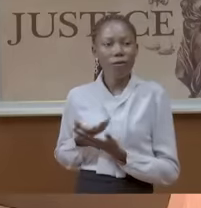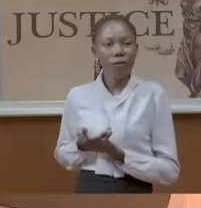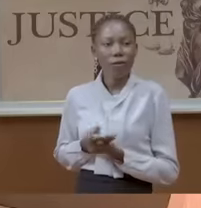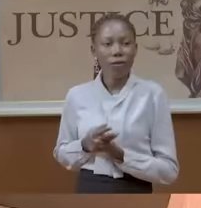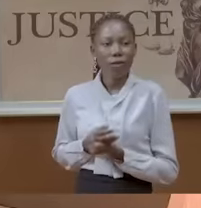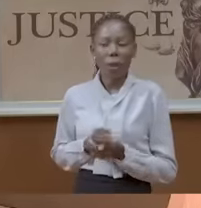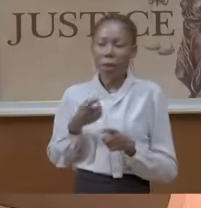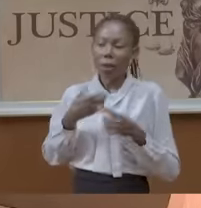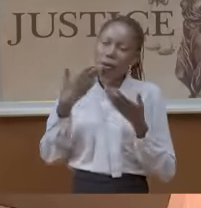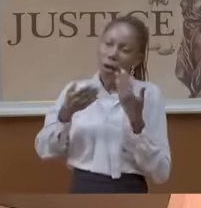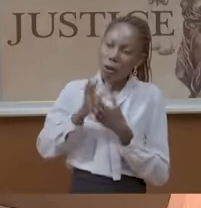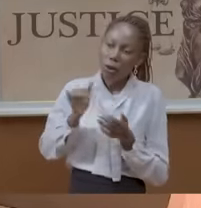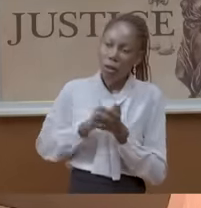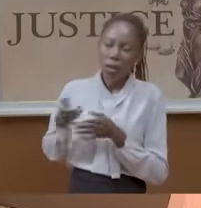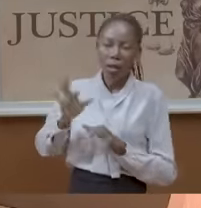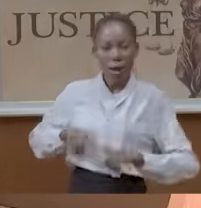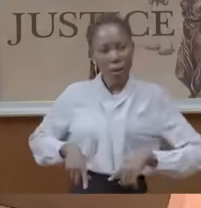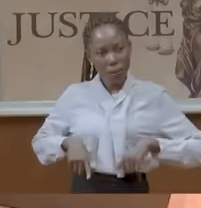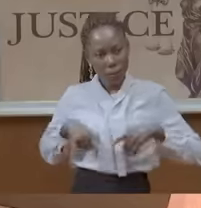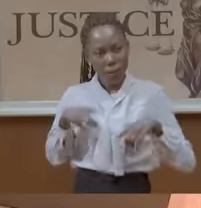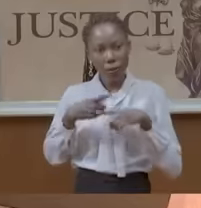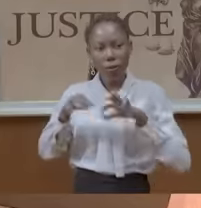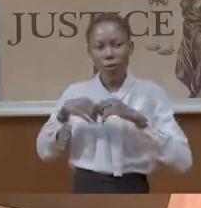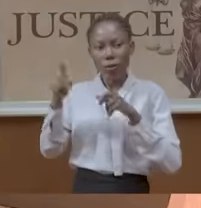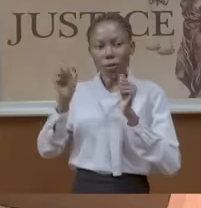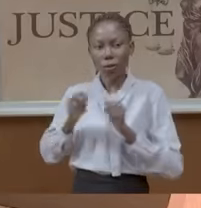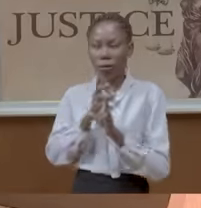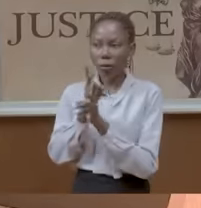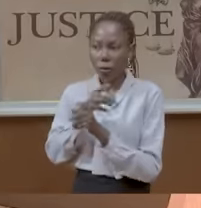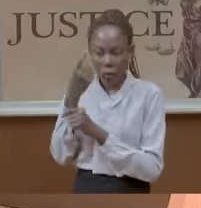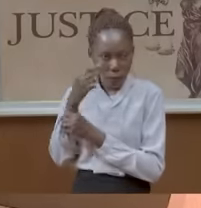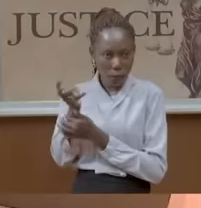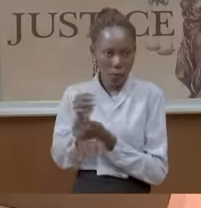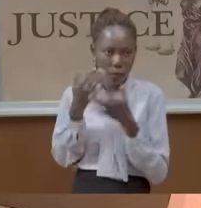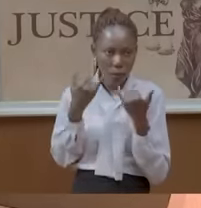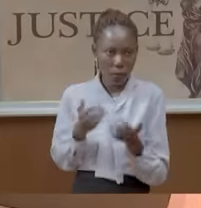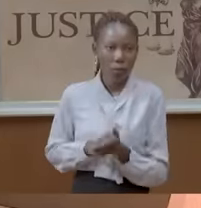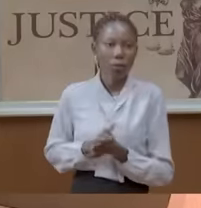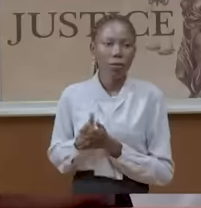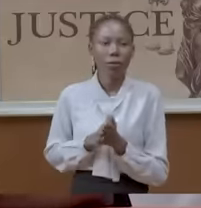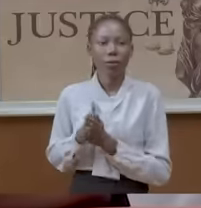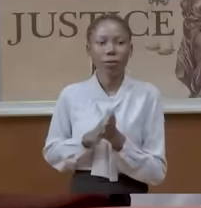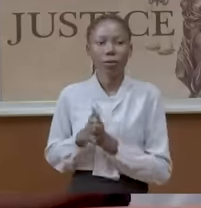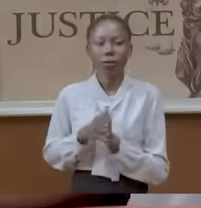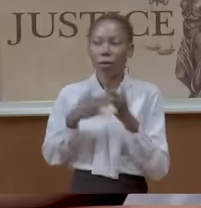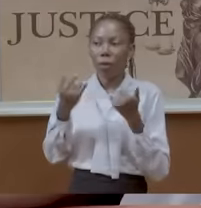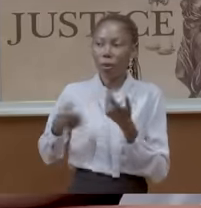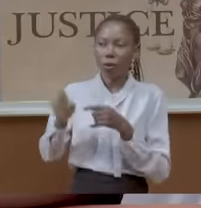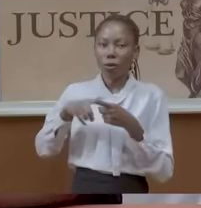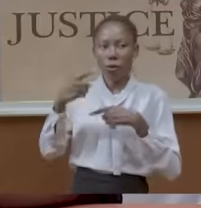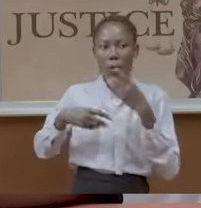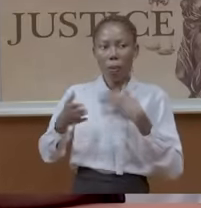But thank God for their lives. They are there now. It's how to take care of them now. Now they want to go to